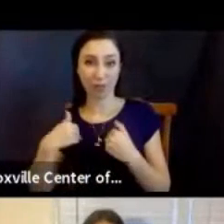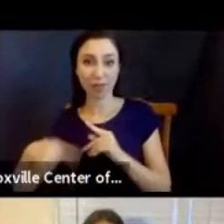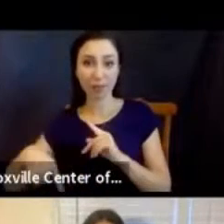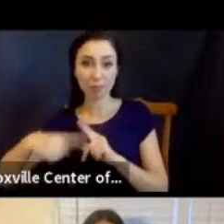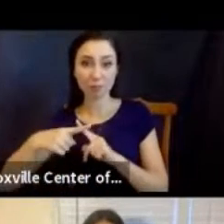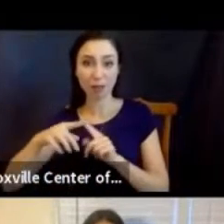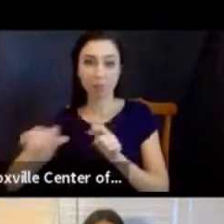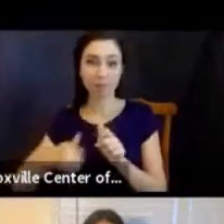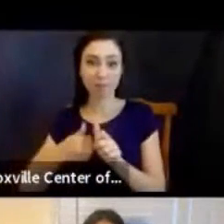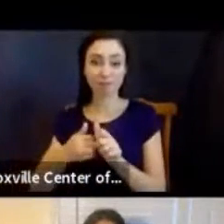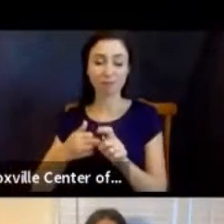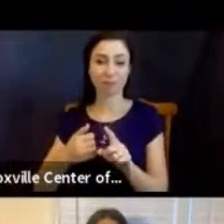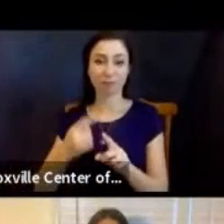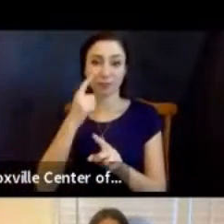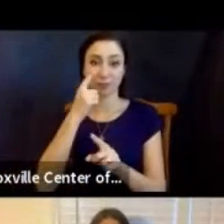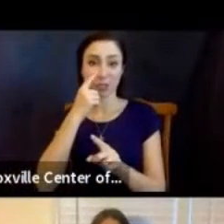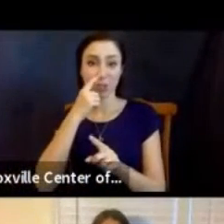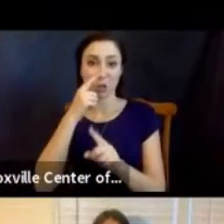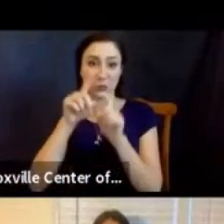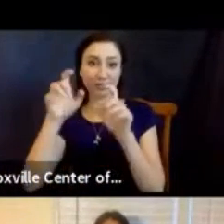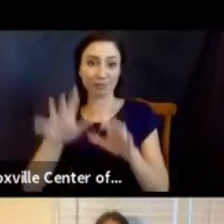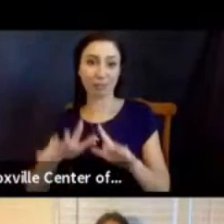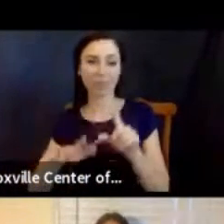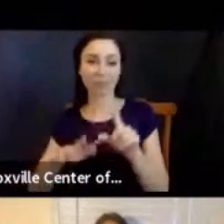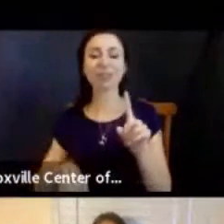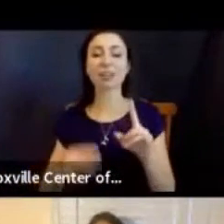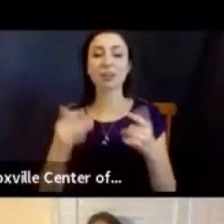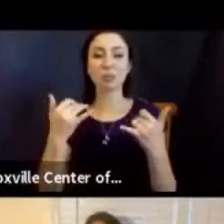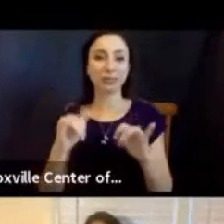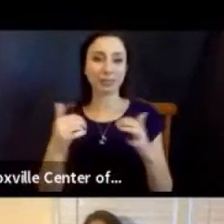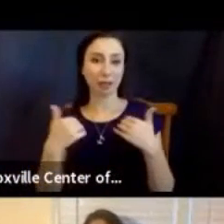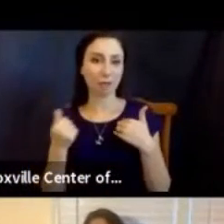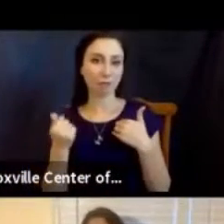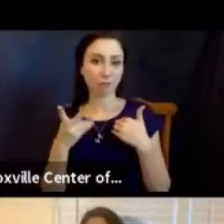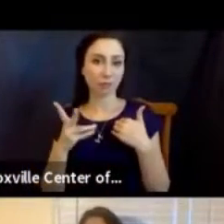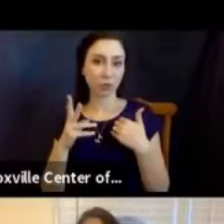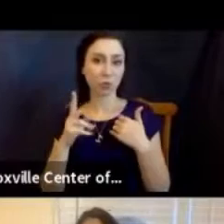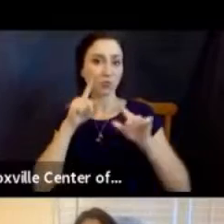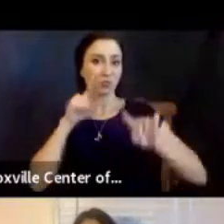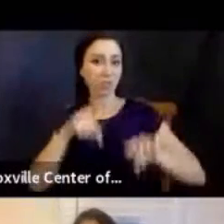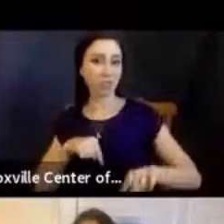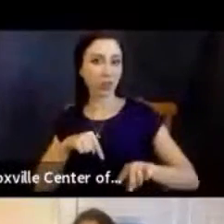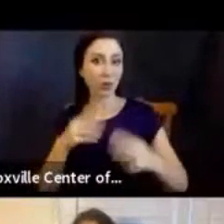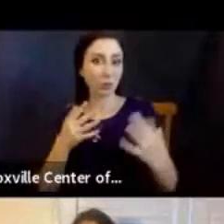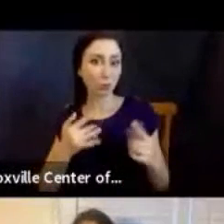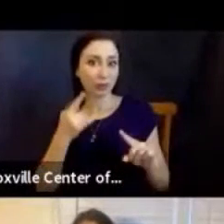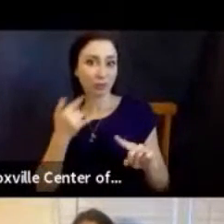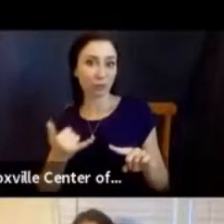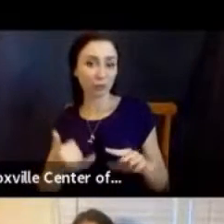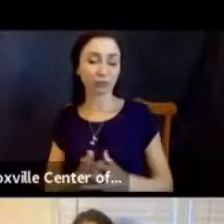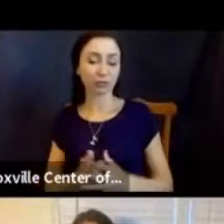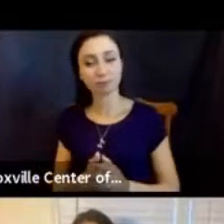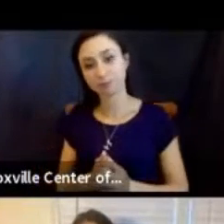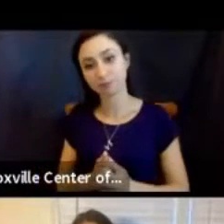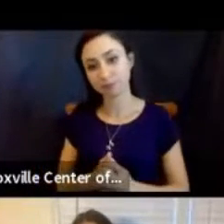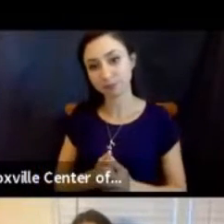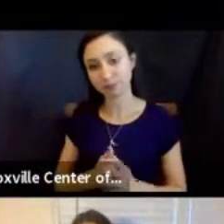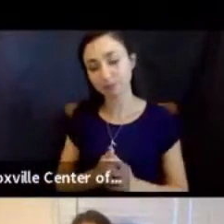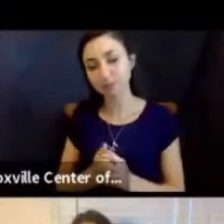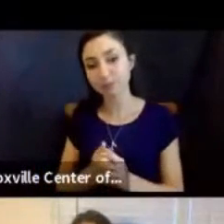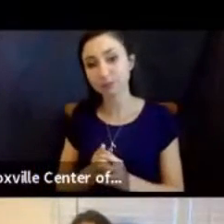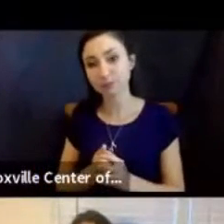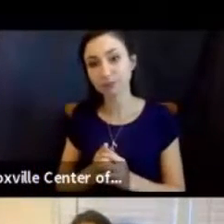follow-up nasal swab PCR testing. We still have a few results still pending at this time. Although over 600